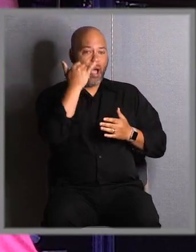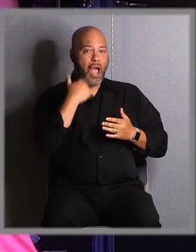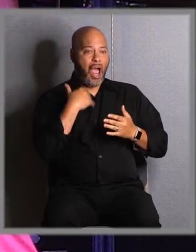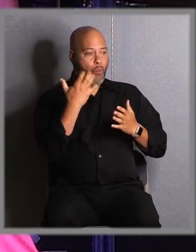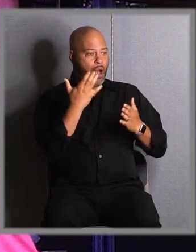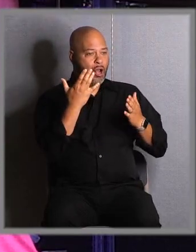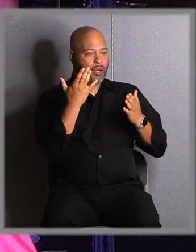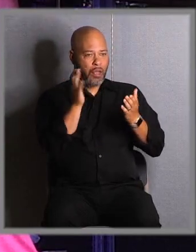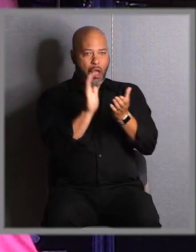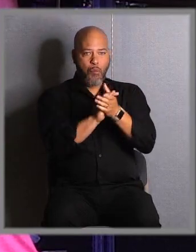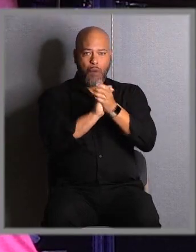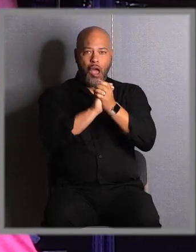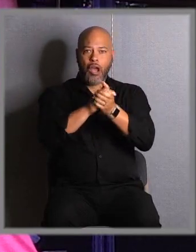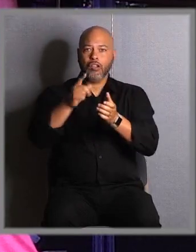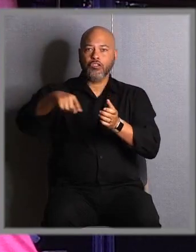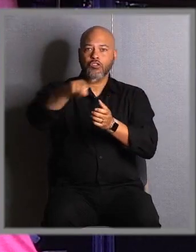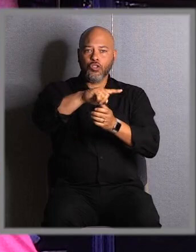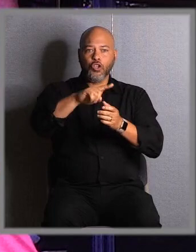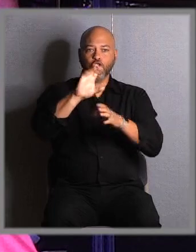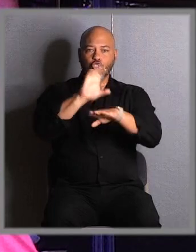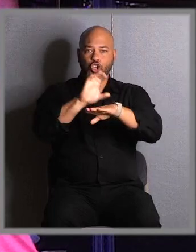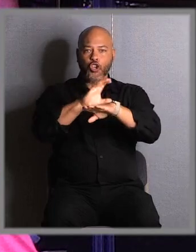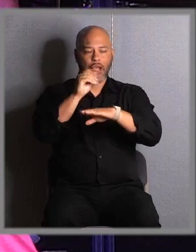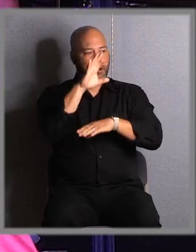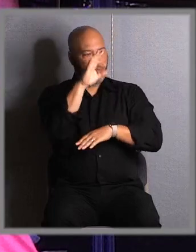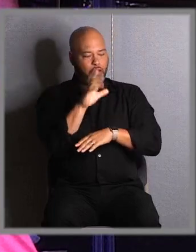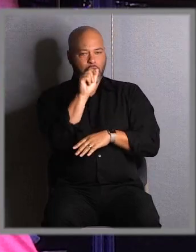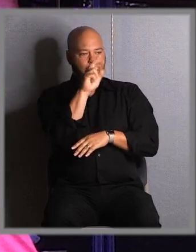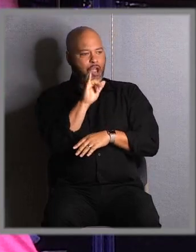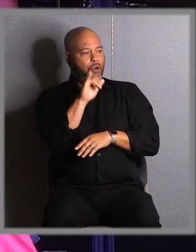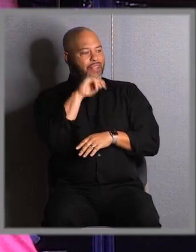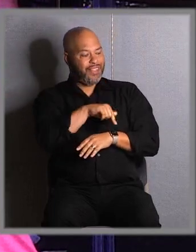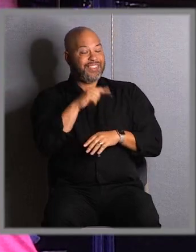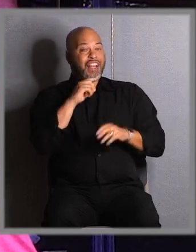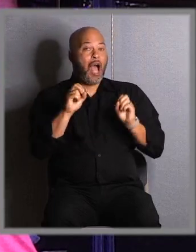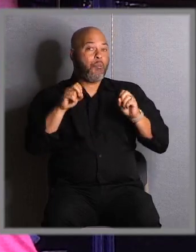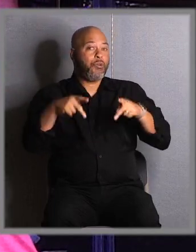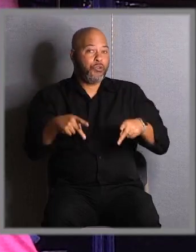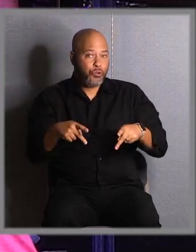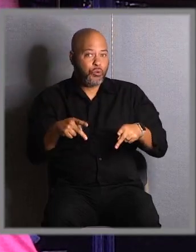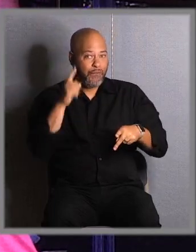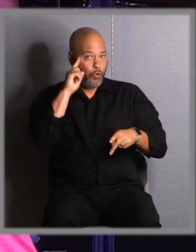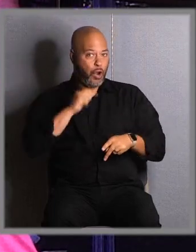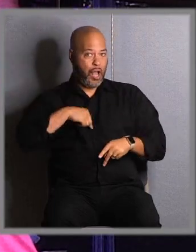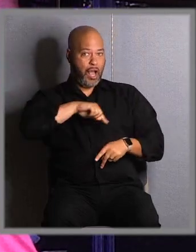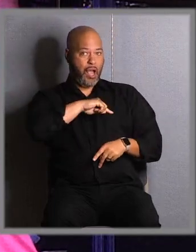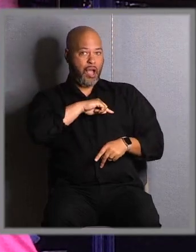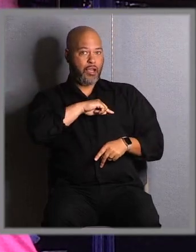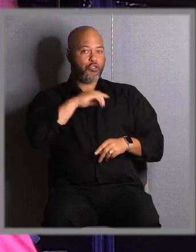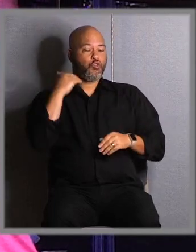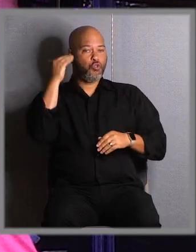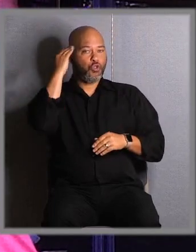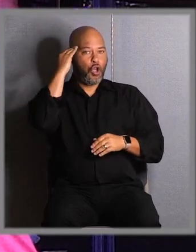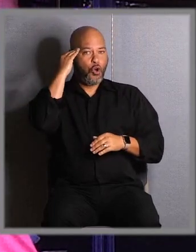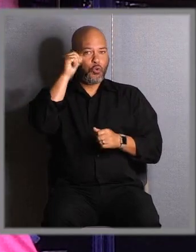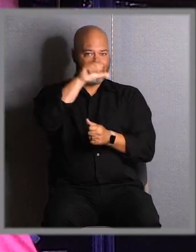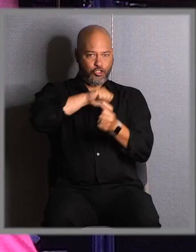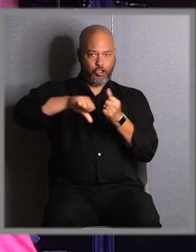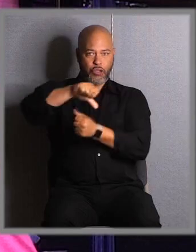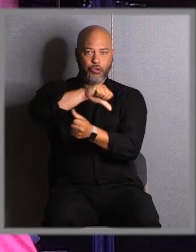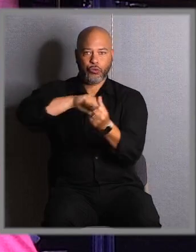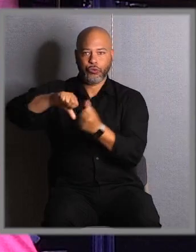Hilldale Church and Pastor Larry, is that this is an opportunity for us to get to know one